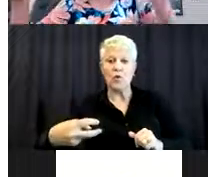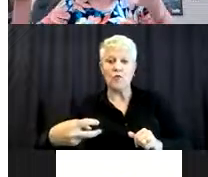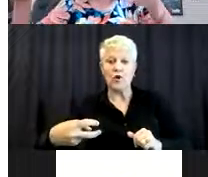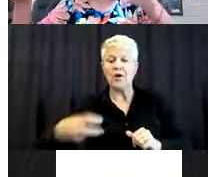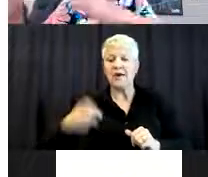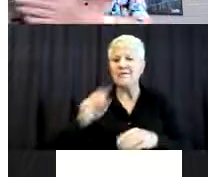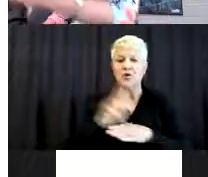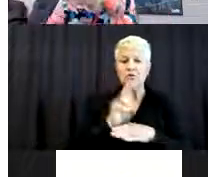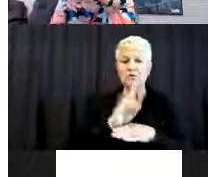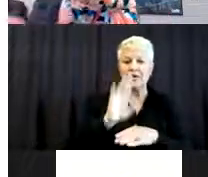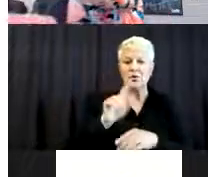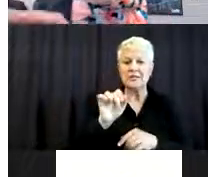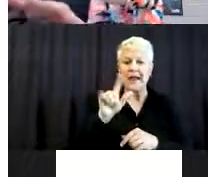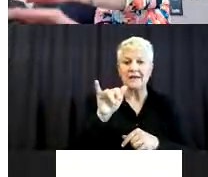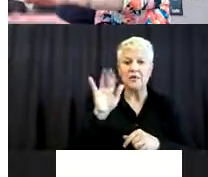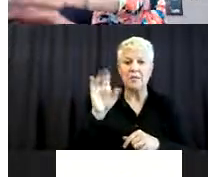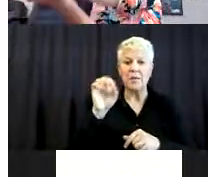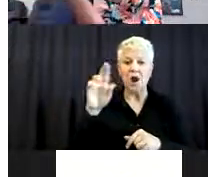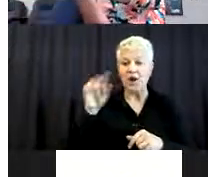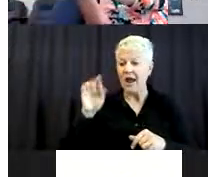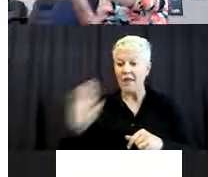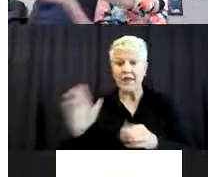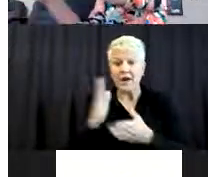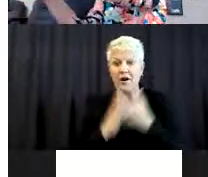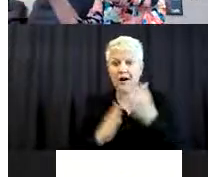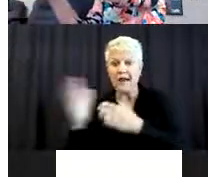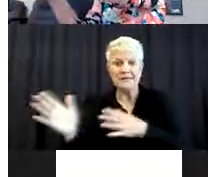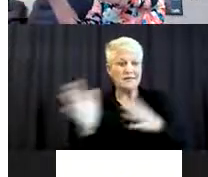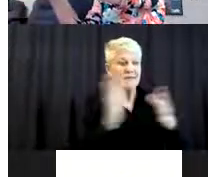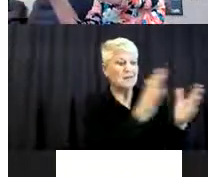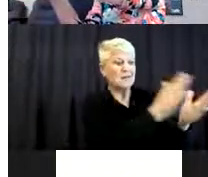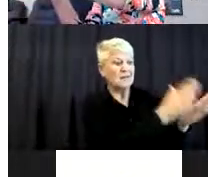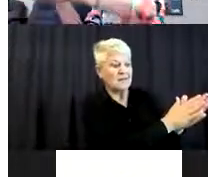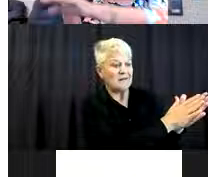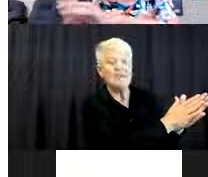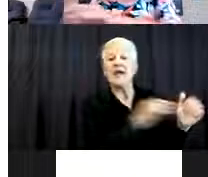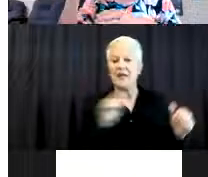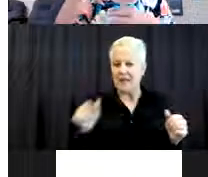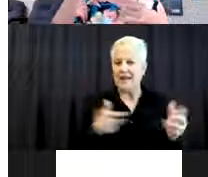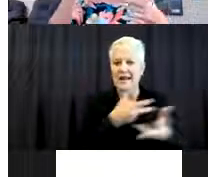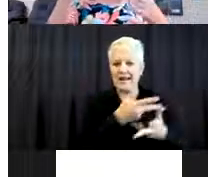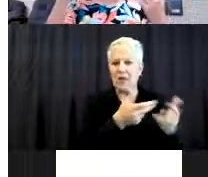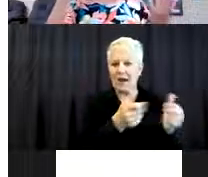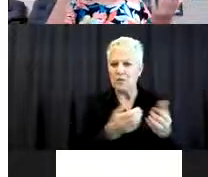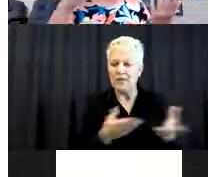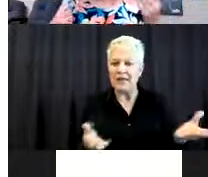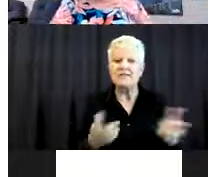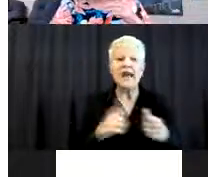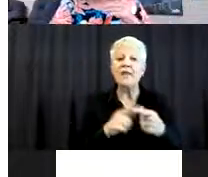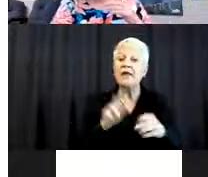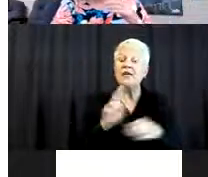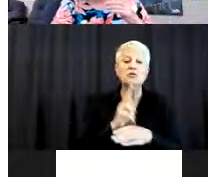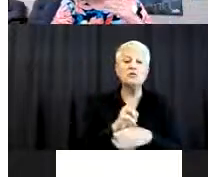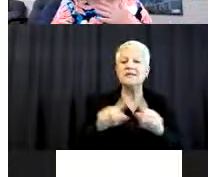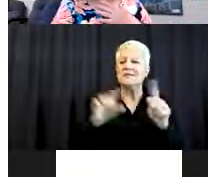using your tactile bar, and this brings their hands together on the side and available to interact with things. And then using a different